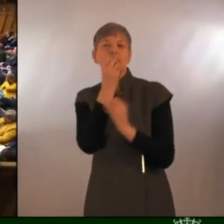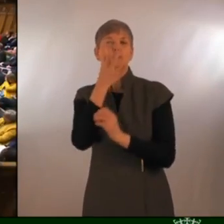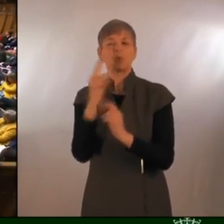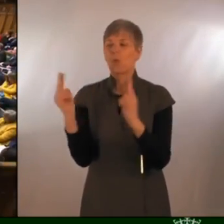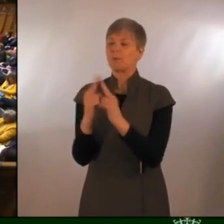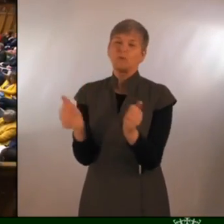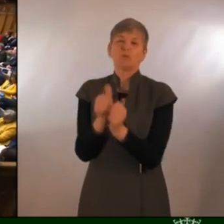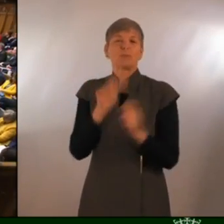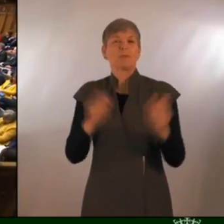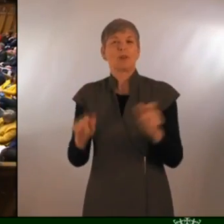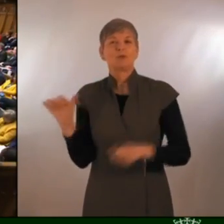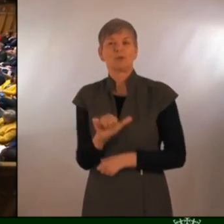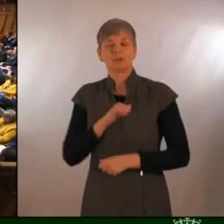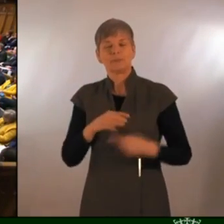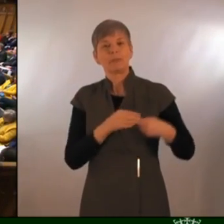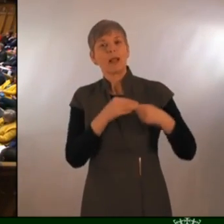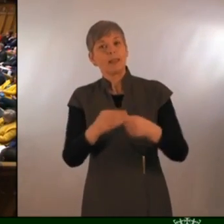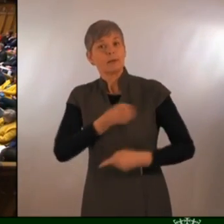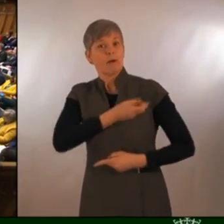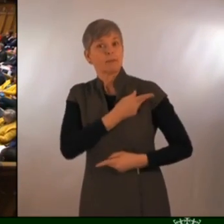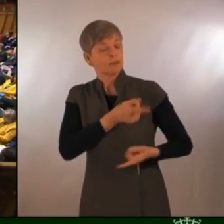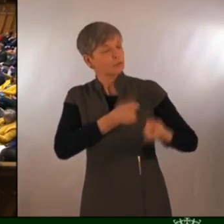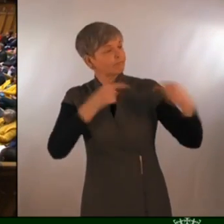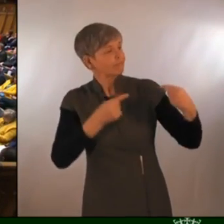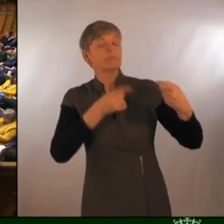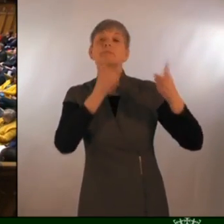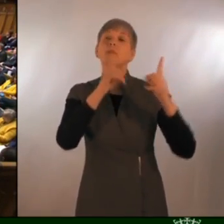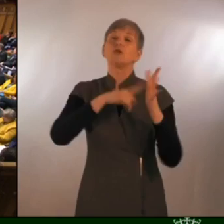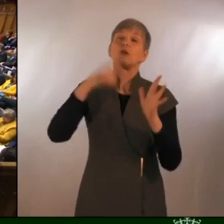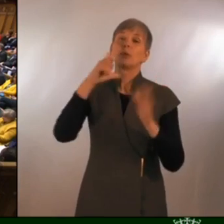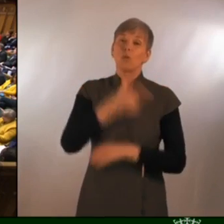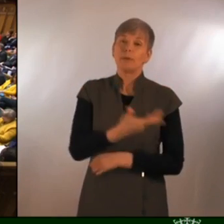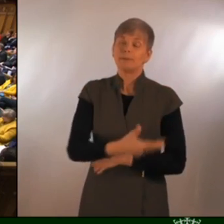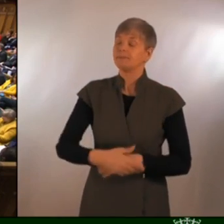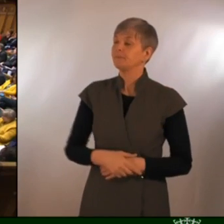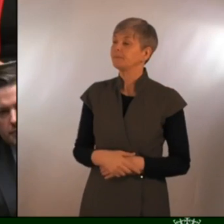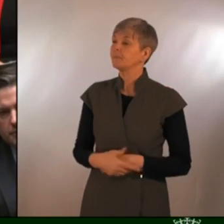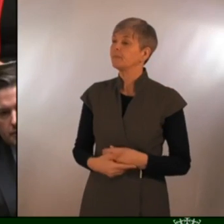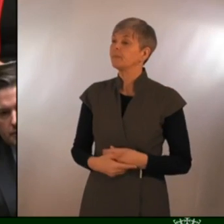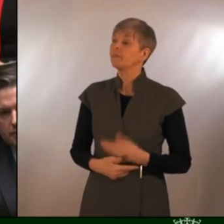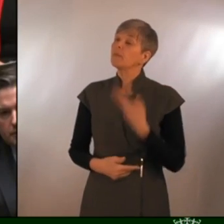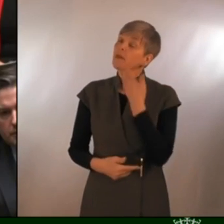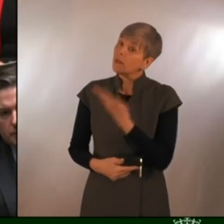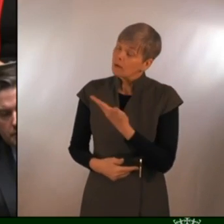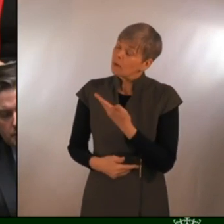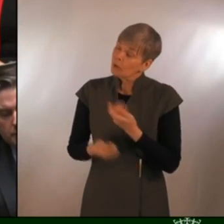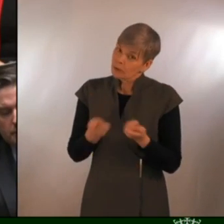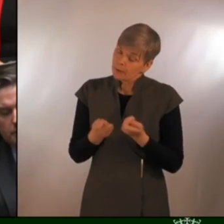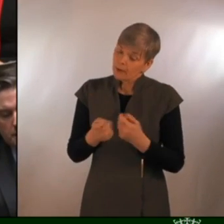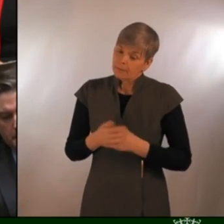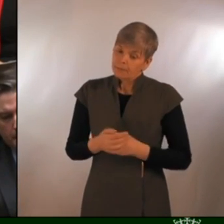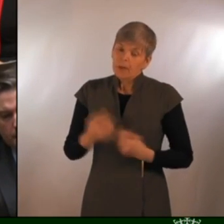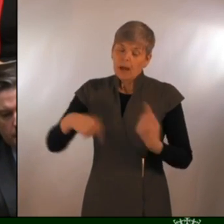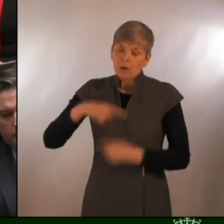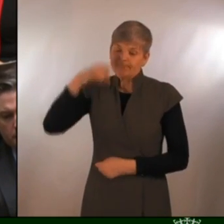of the Opposition, Jeremy Corbyn. Thank you, Mr. Speaker. Mr. Speaker, our thoughts are with the loved ones of those who have sadly died